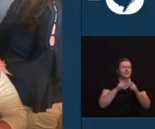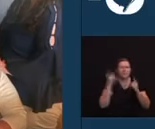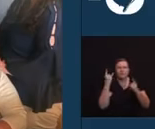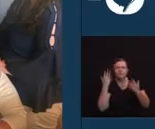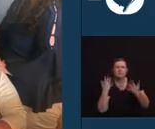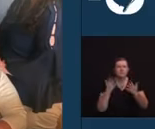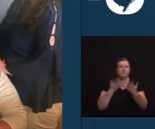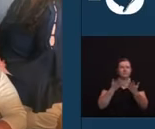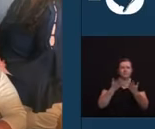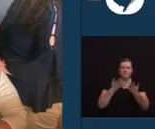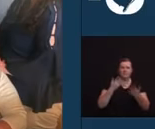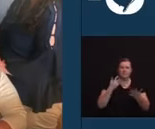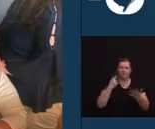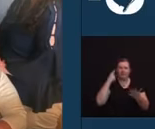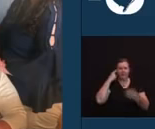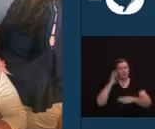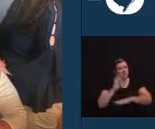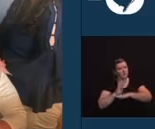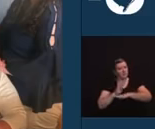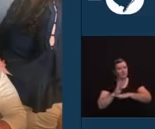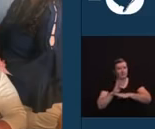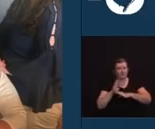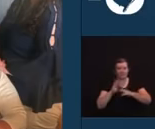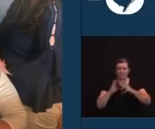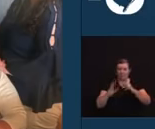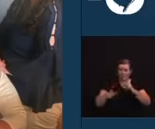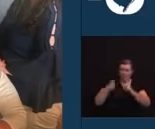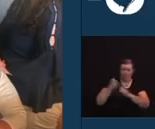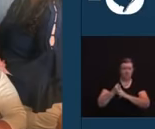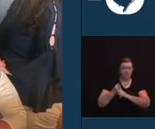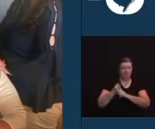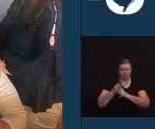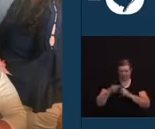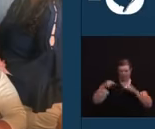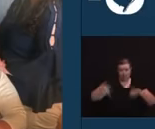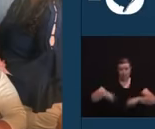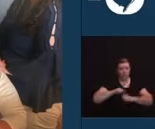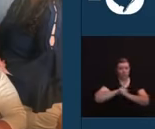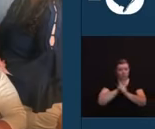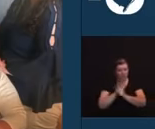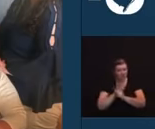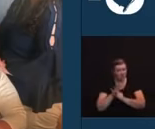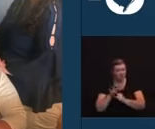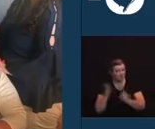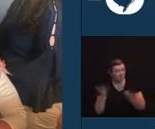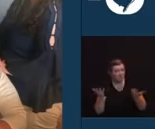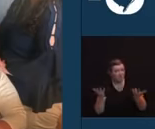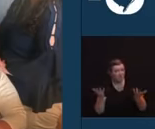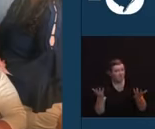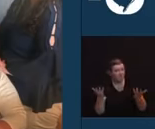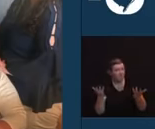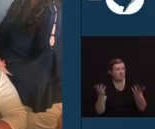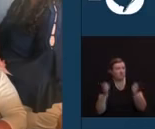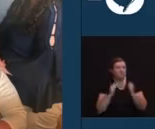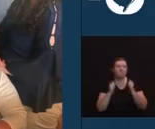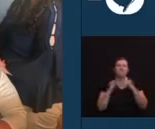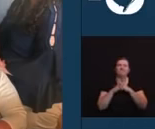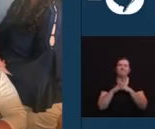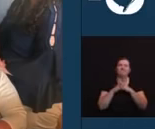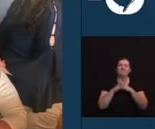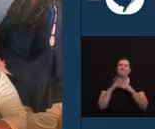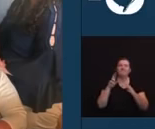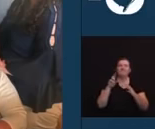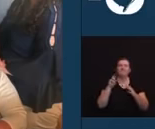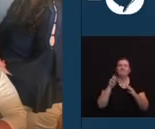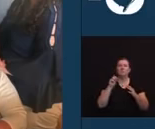on its premise, could have been more crushed by this virus? Founded by Rosanna Morlando and her husband, Pat — that's Rosanna sitting and